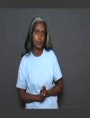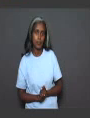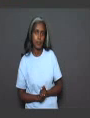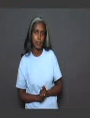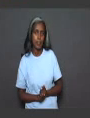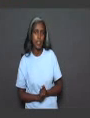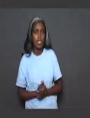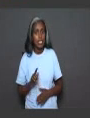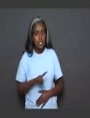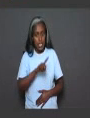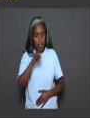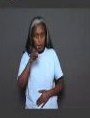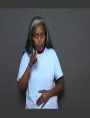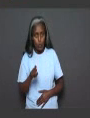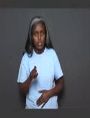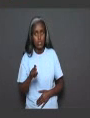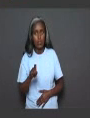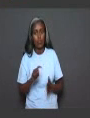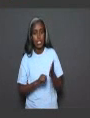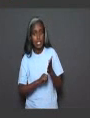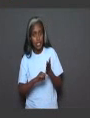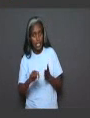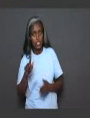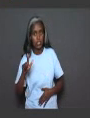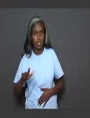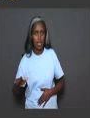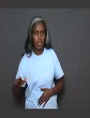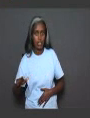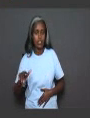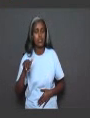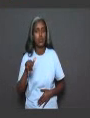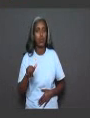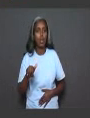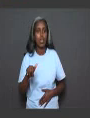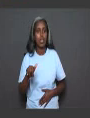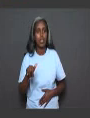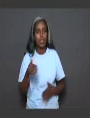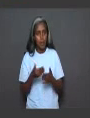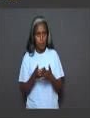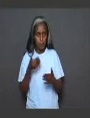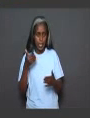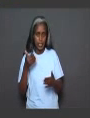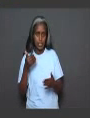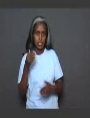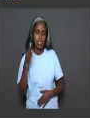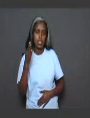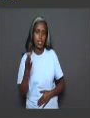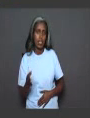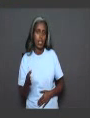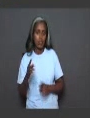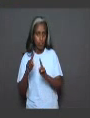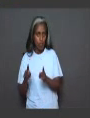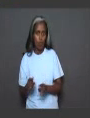The equation of the tangent line is y minus f